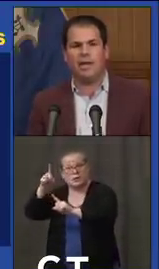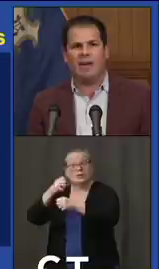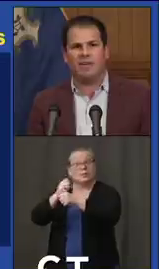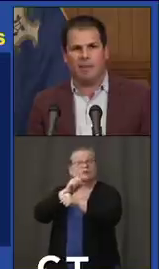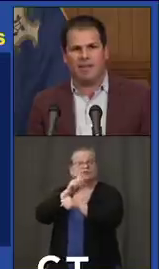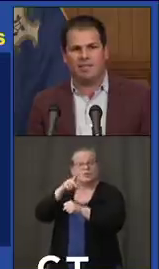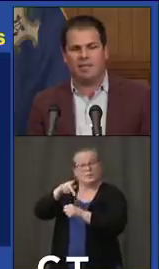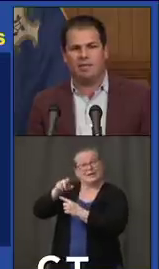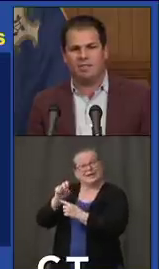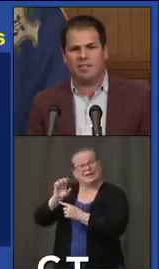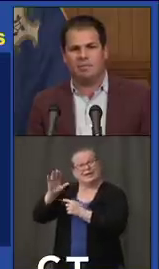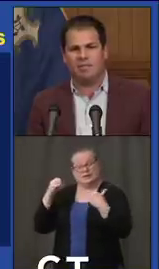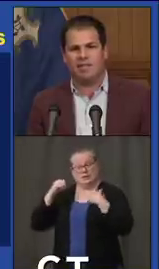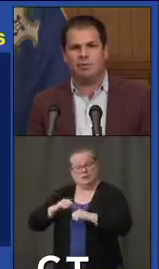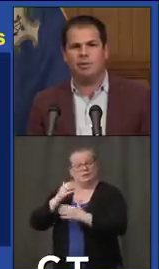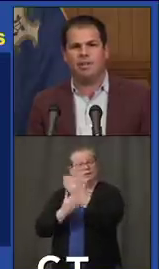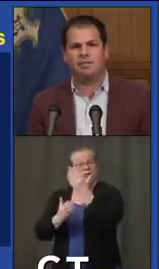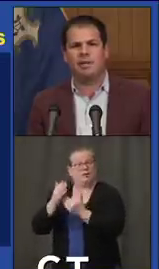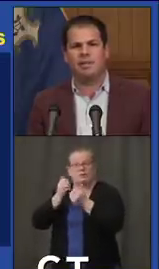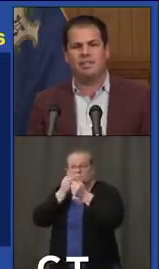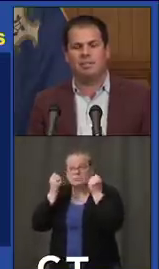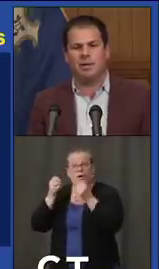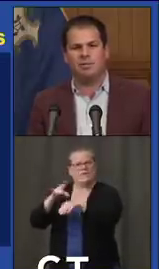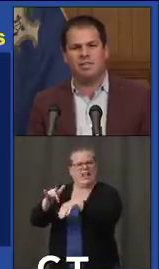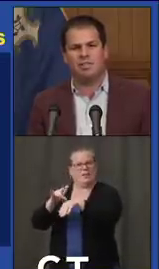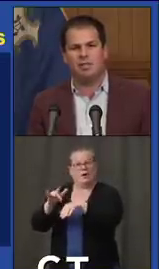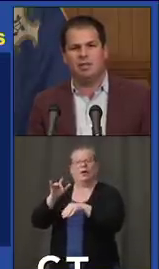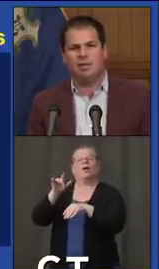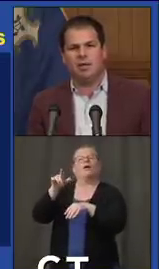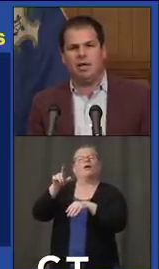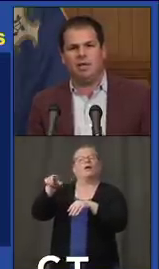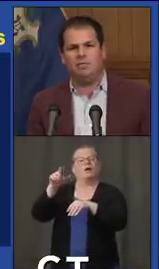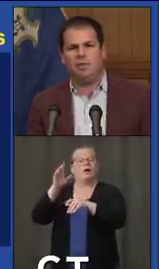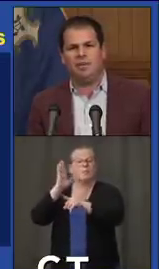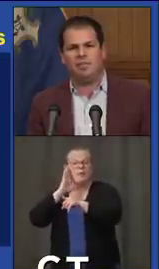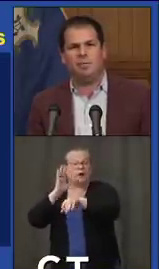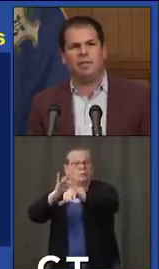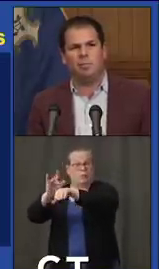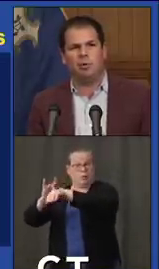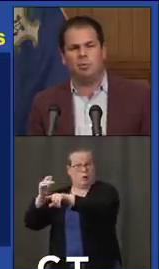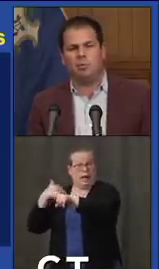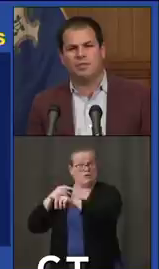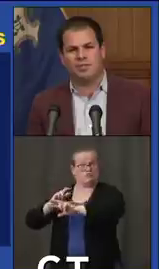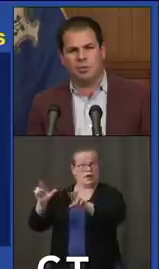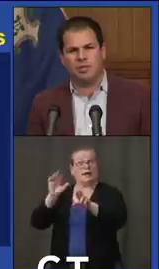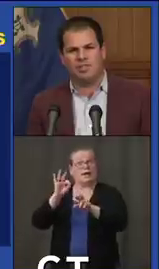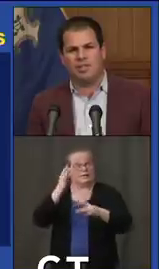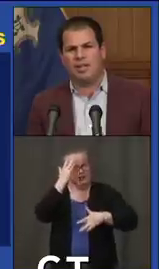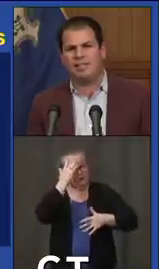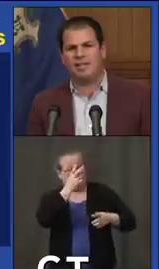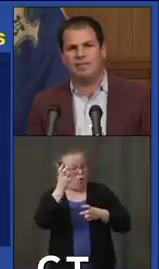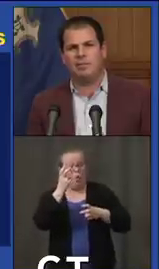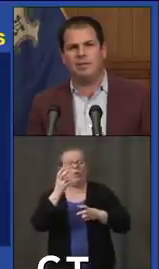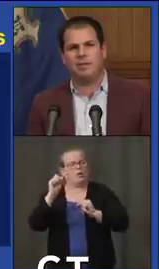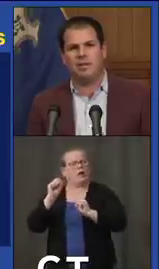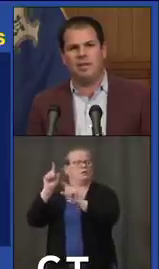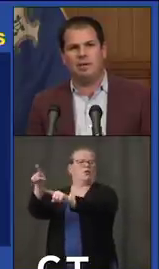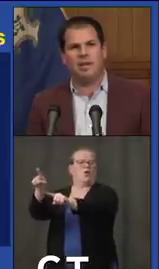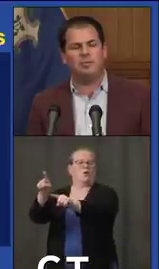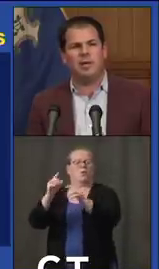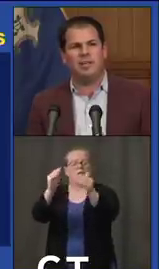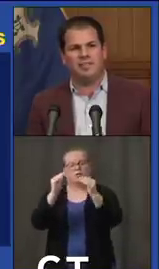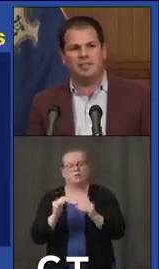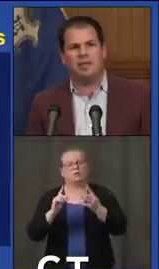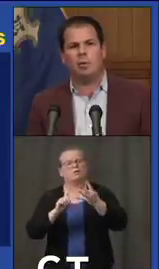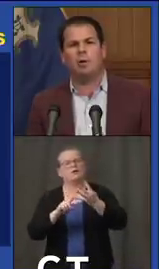and we have capacity in those systems, as you heard yesterday on the 7 metrics. And fourth here is a really important one, which is choice. As the Governor mentioned,